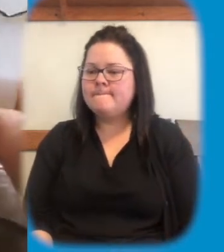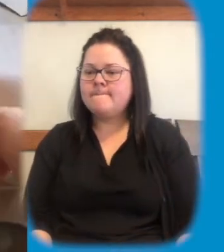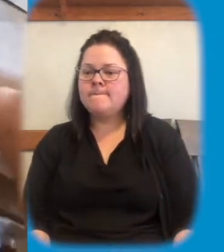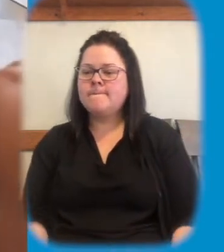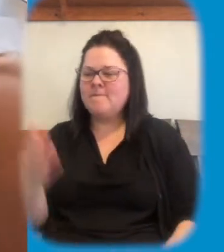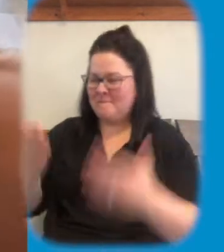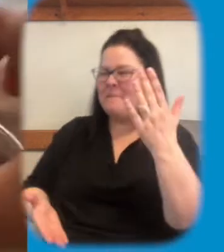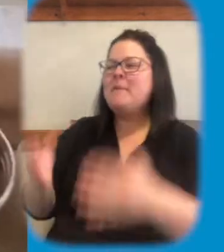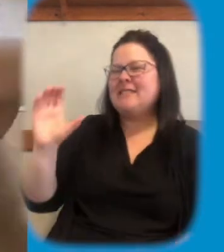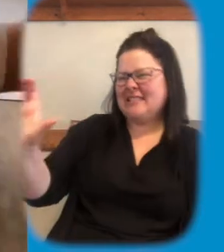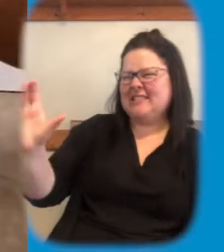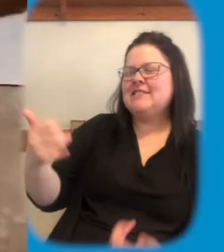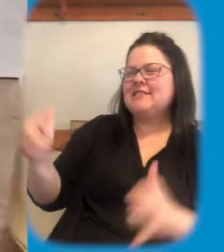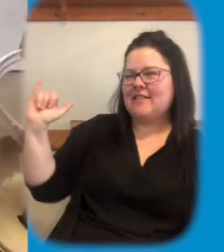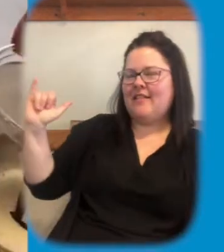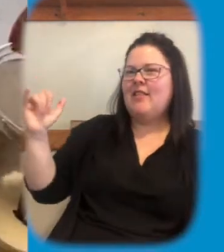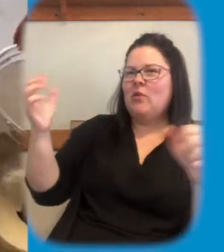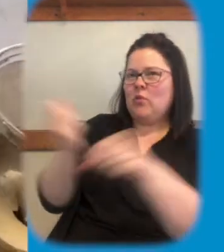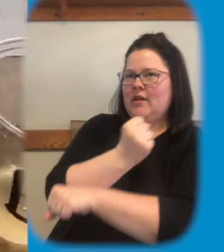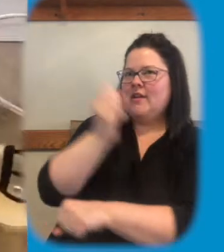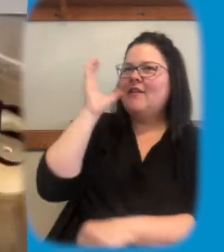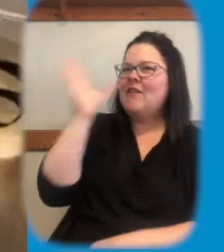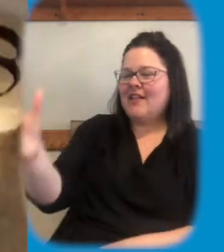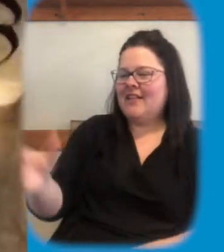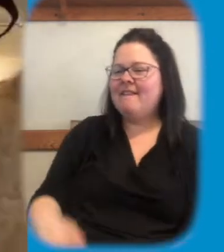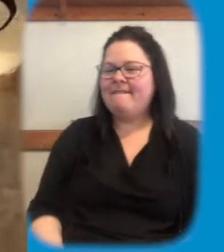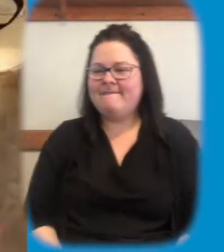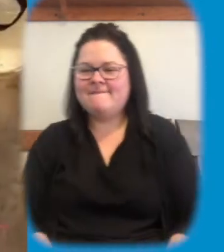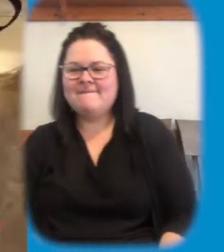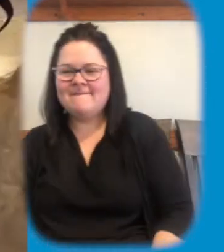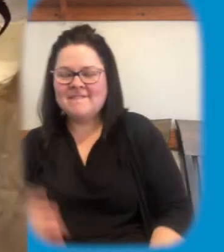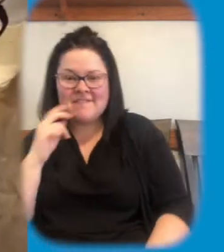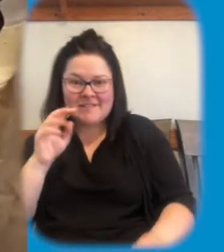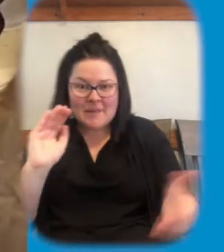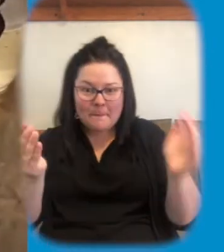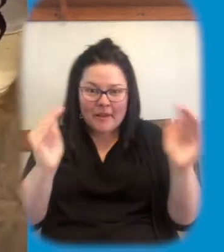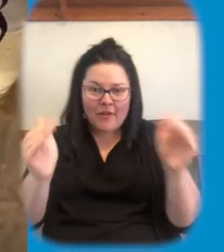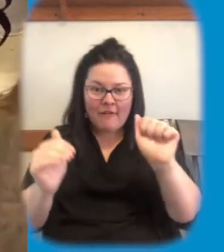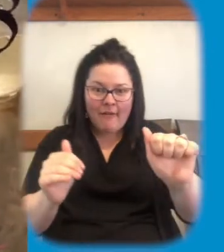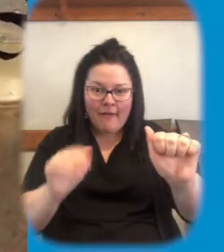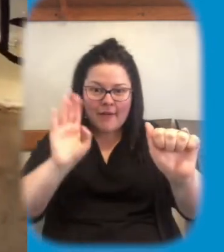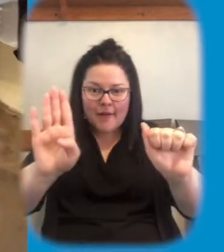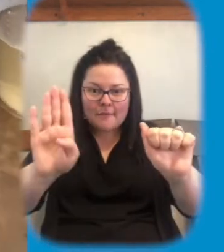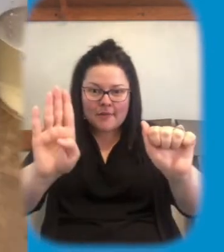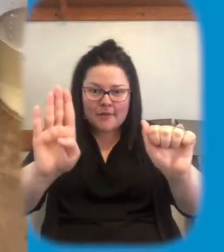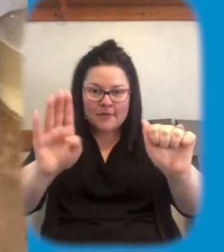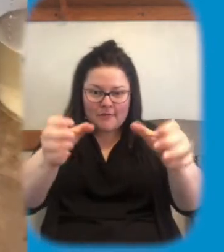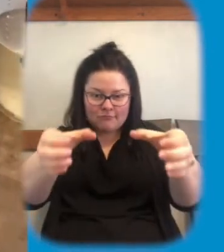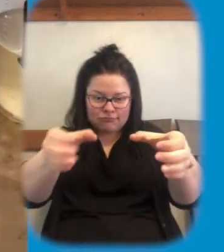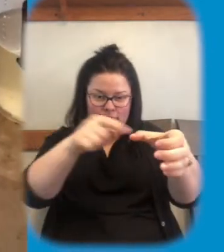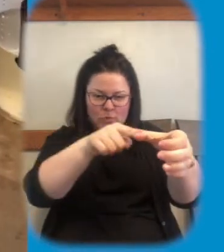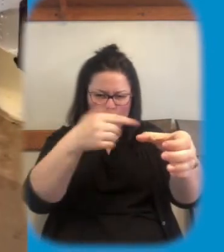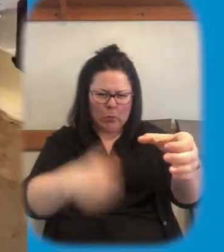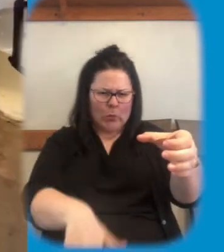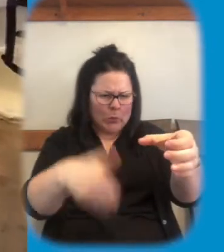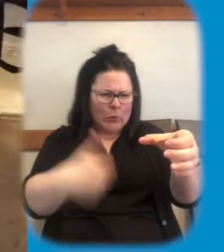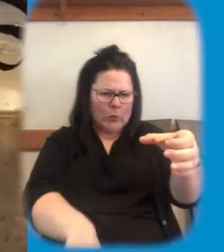I think this one might win, probably. You still think C is gonna win? Yep. Look at that, the difference between A and B.